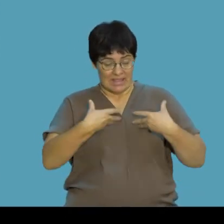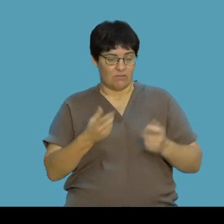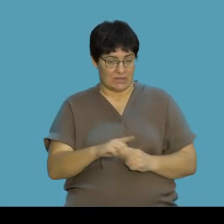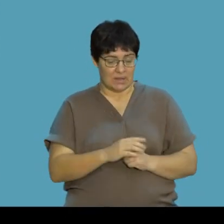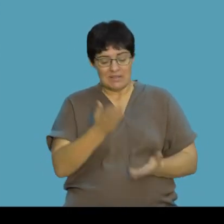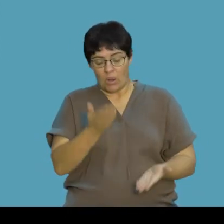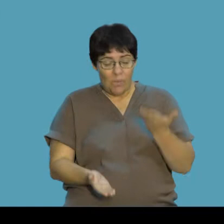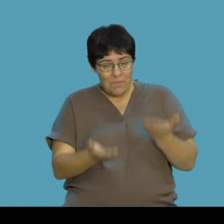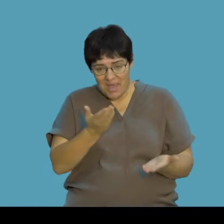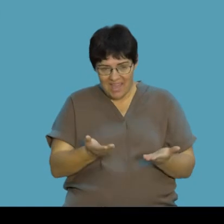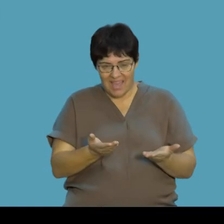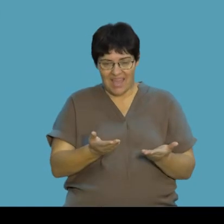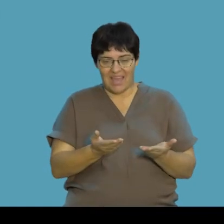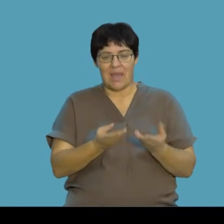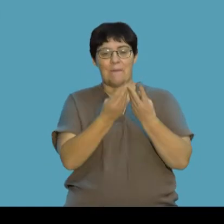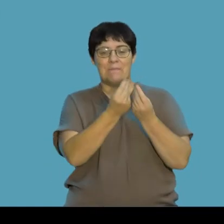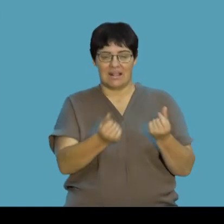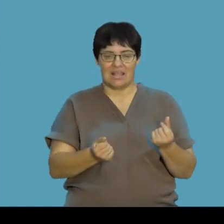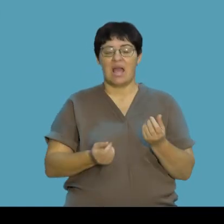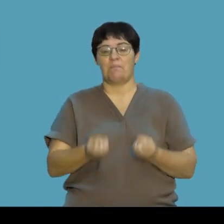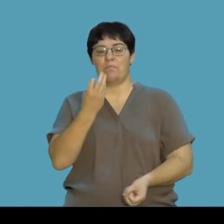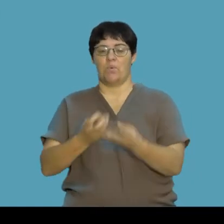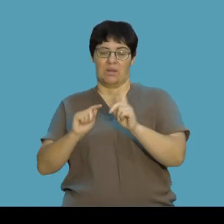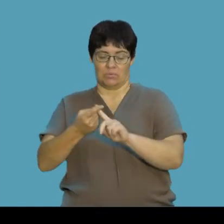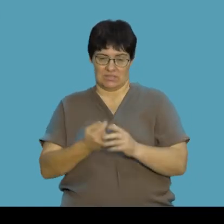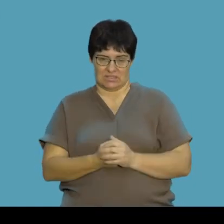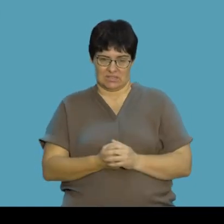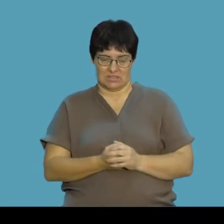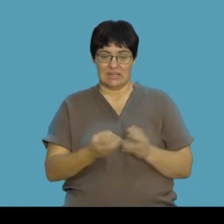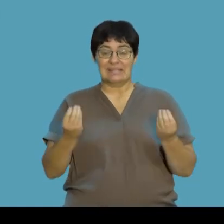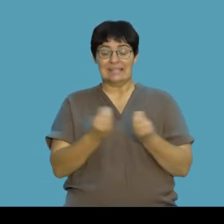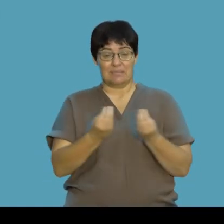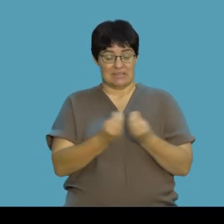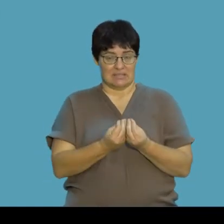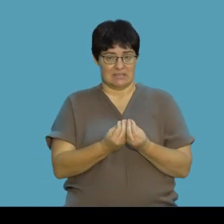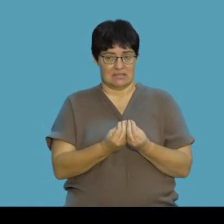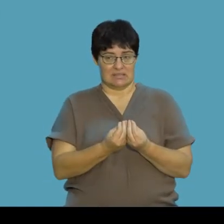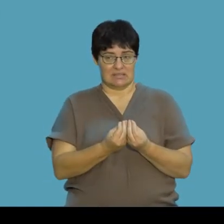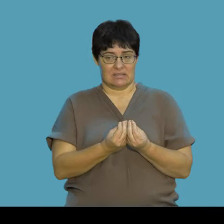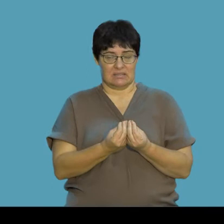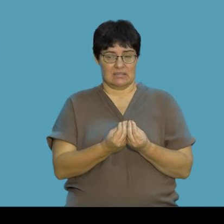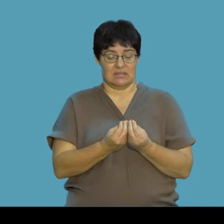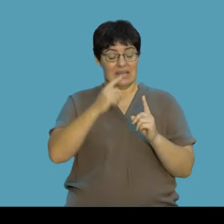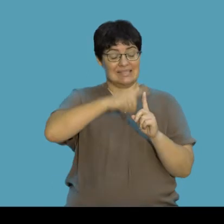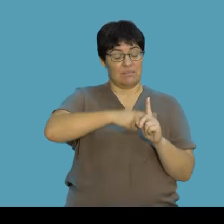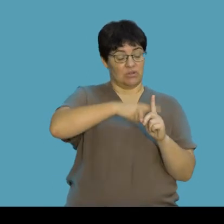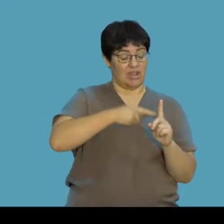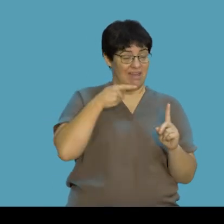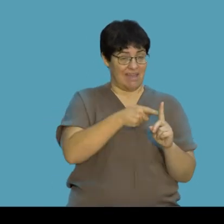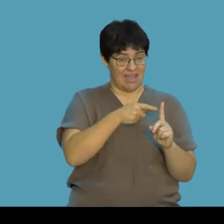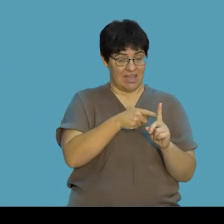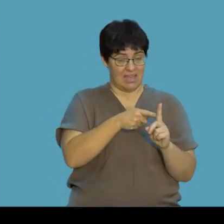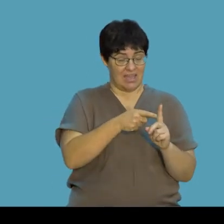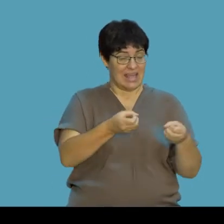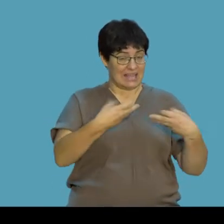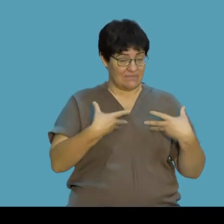have to compare that to its melting and boiling point. So if a substance is the temperature at which that substance